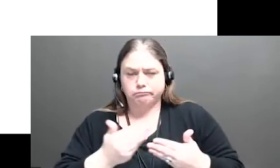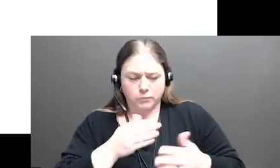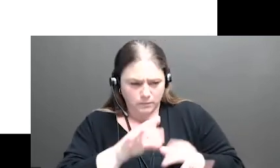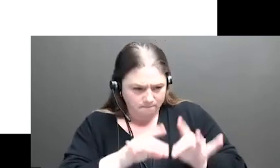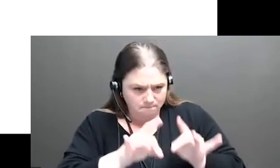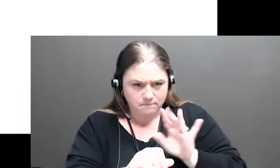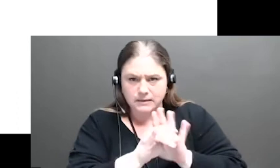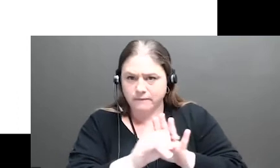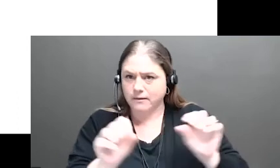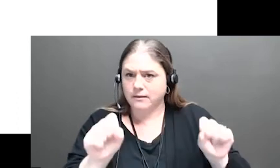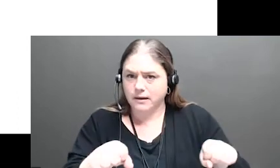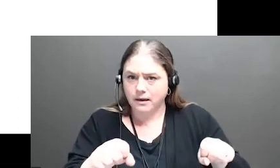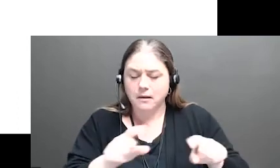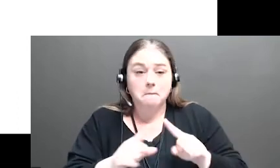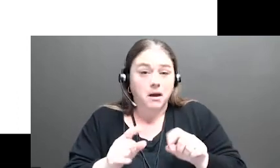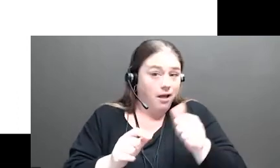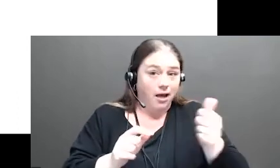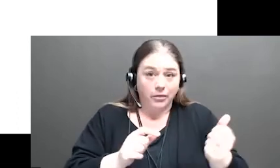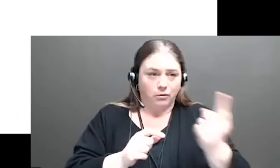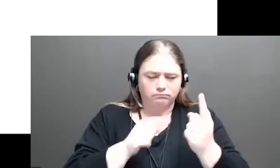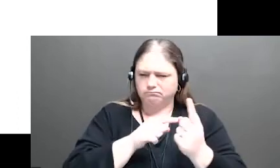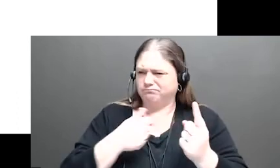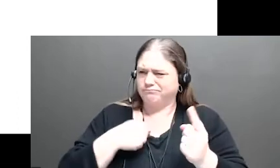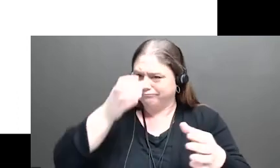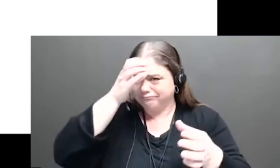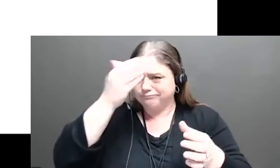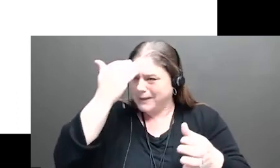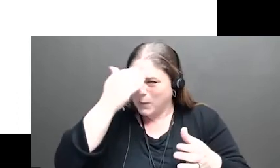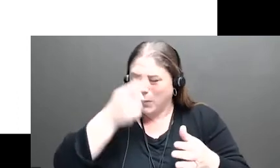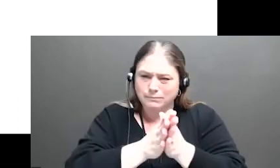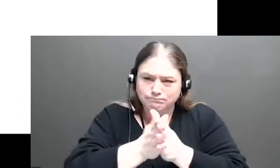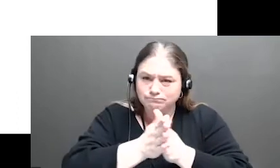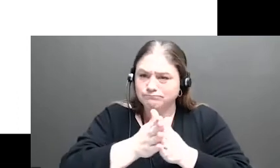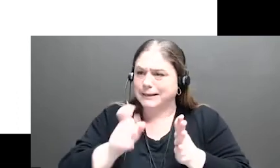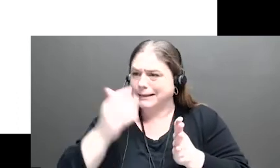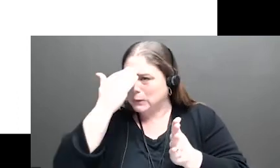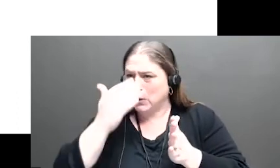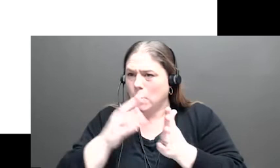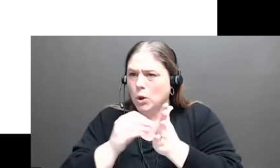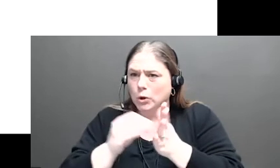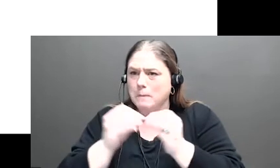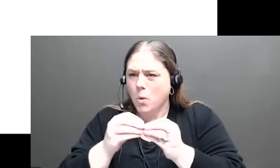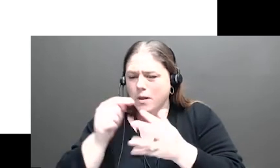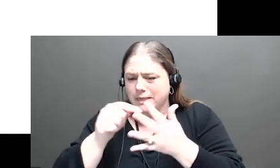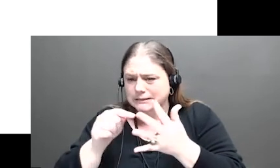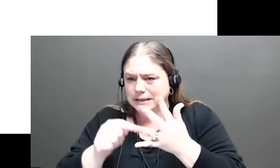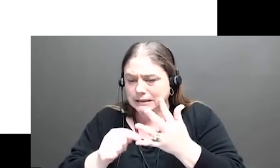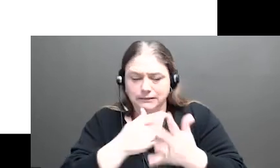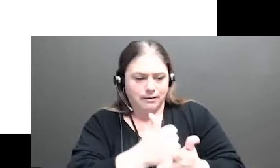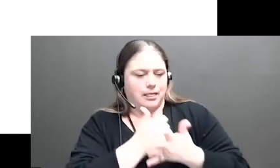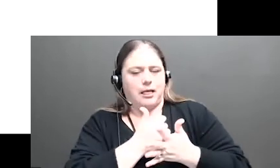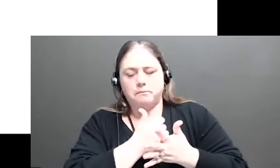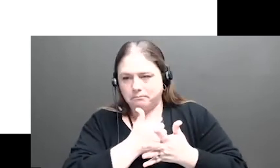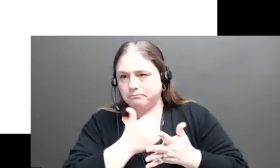that I'm interested in this because I've done it, and I know that I have skill sets in this area, and I know that I need to develop in these areas. It makes the job search that much more